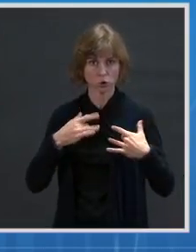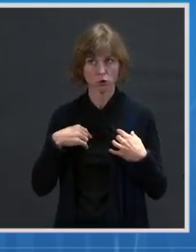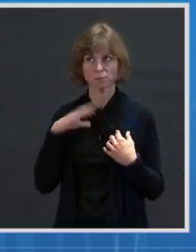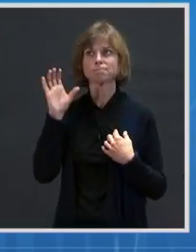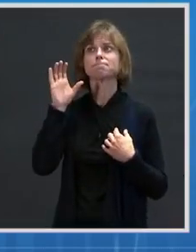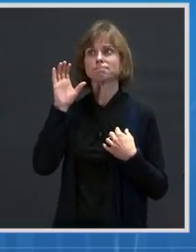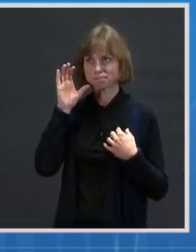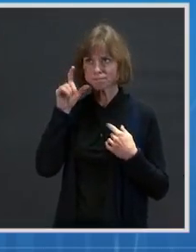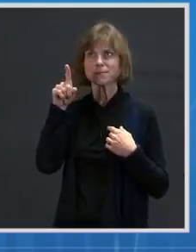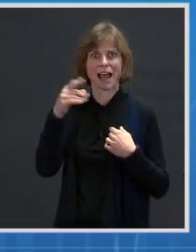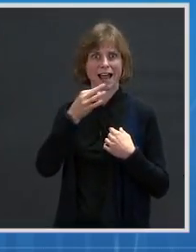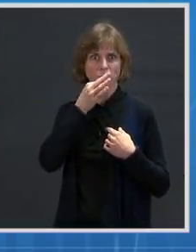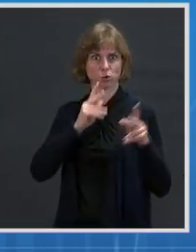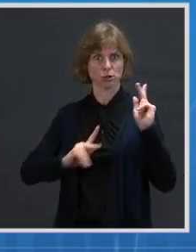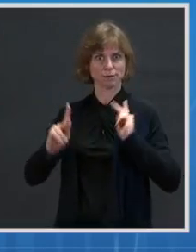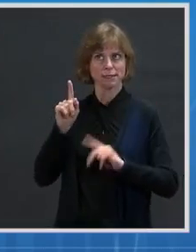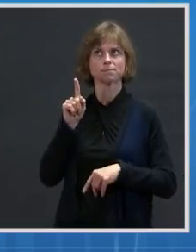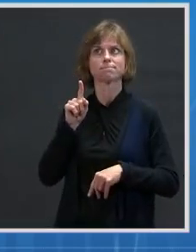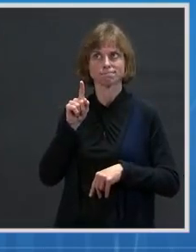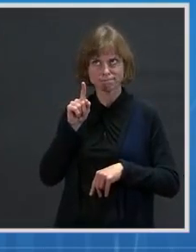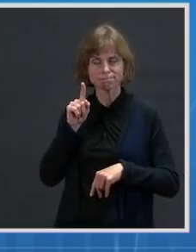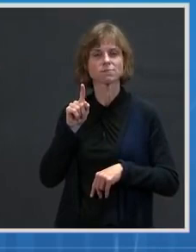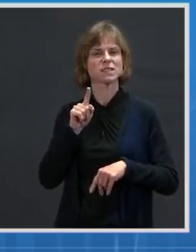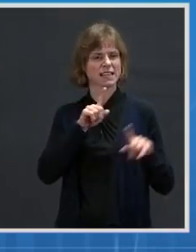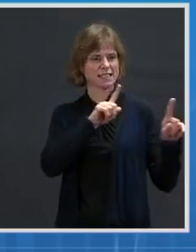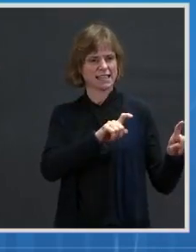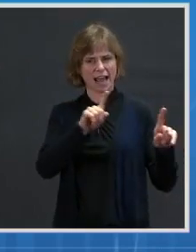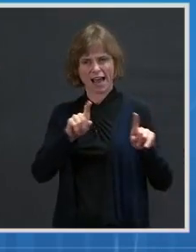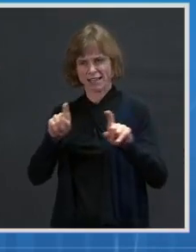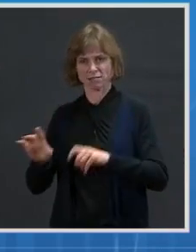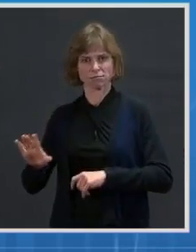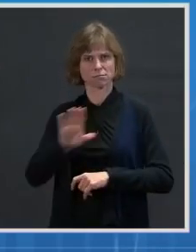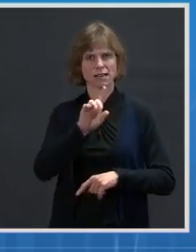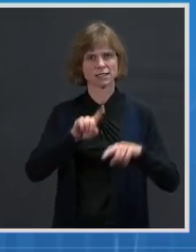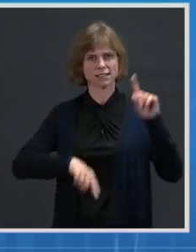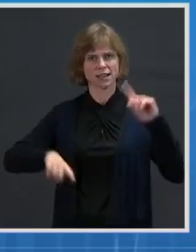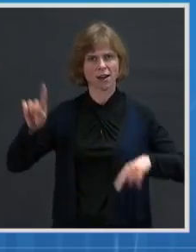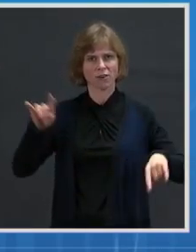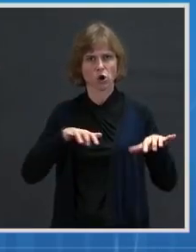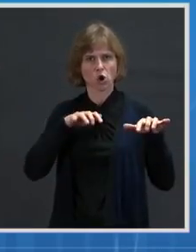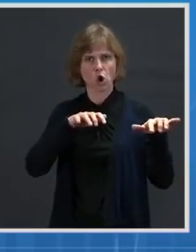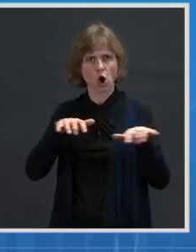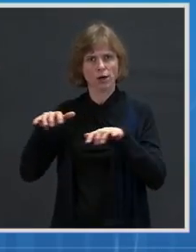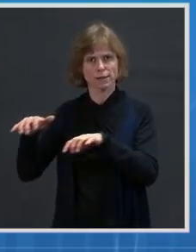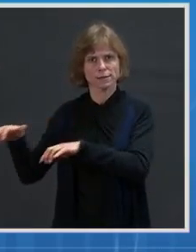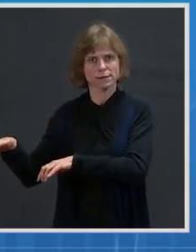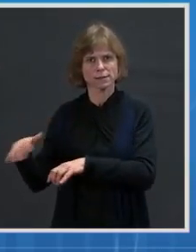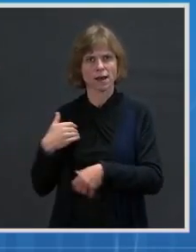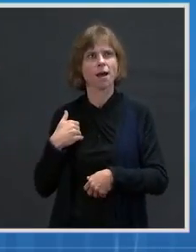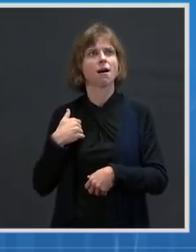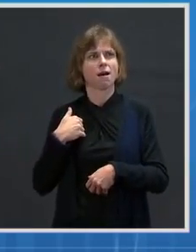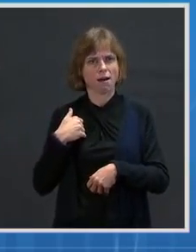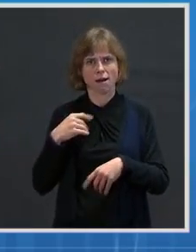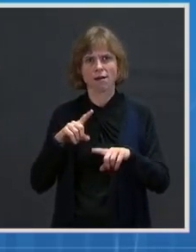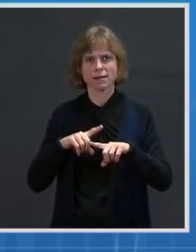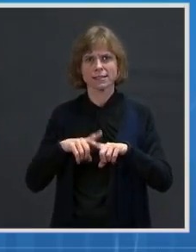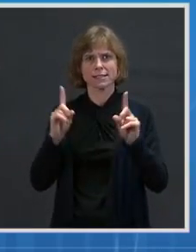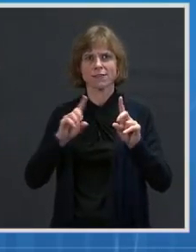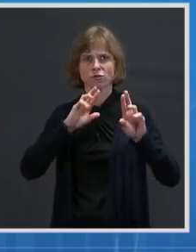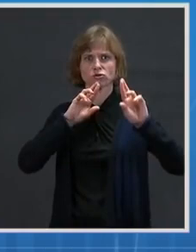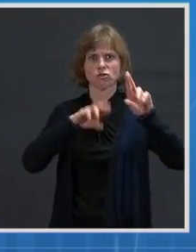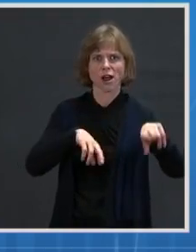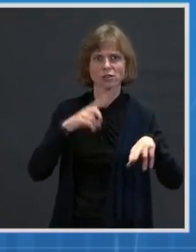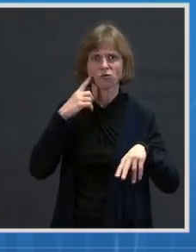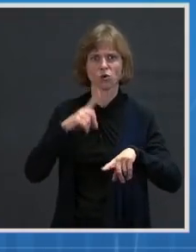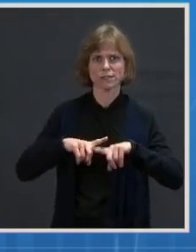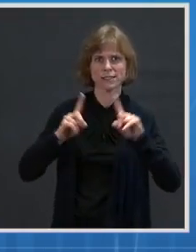experts, testing how different audiences react to different methods of communication and different messengers, and